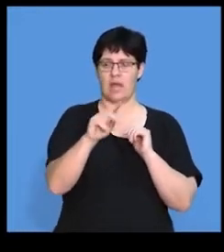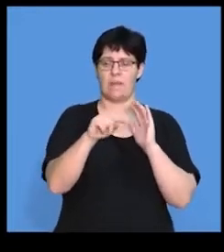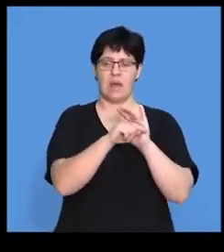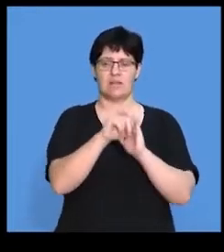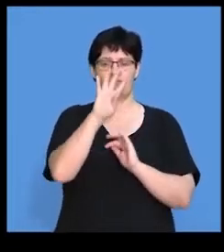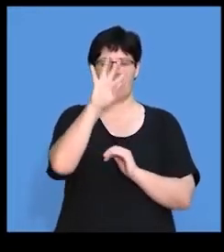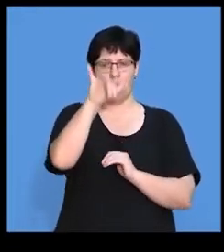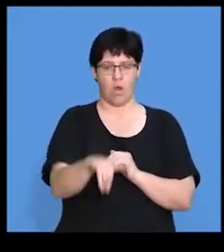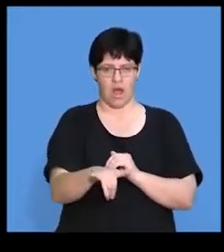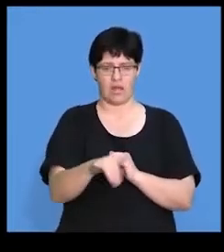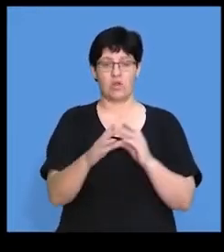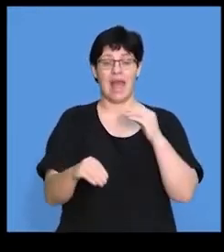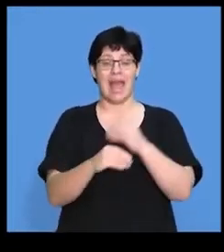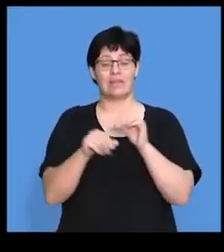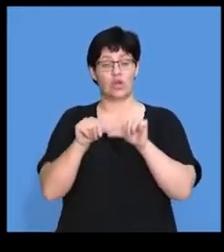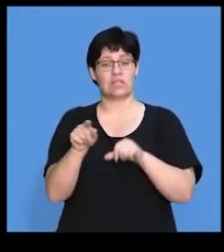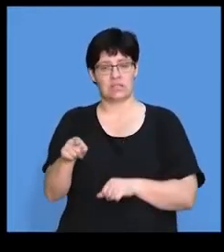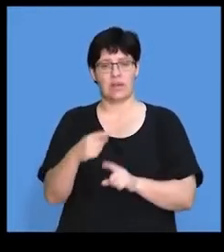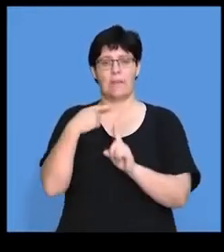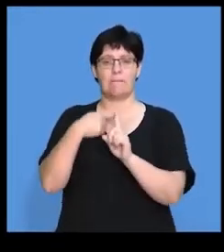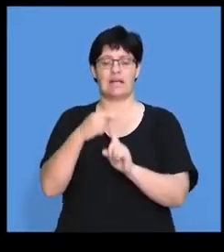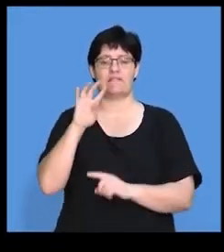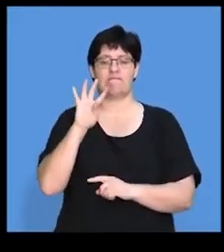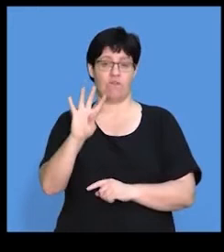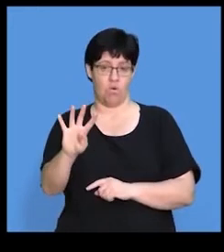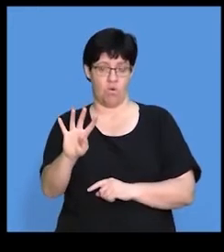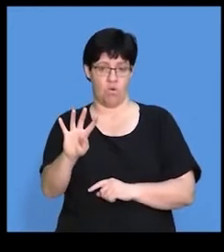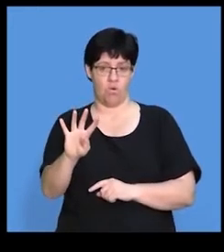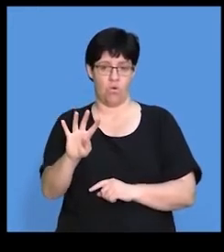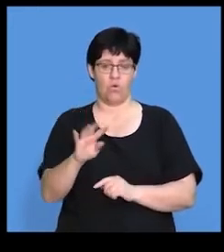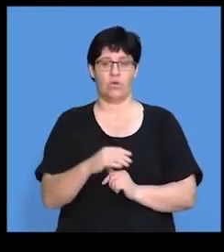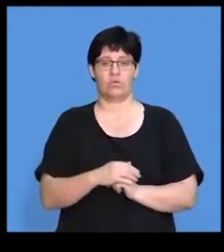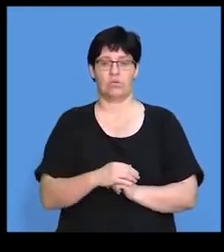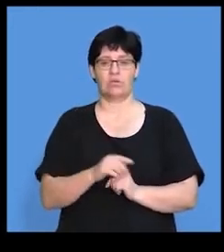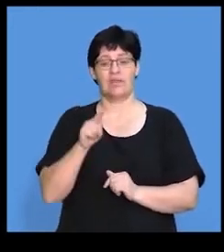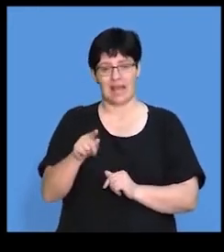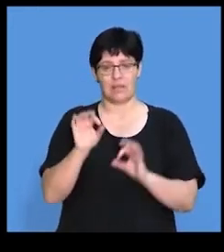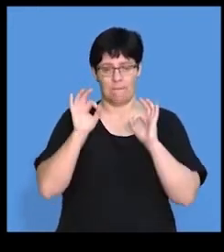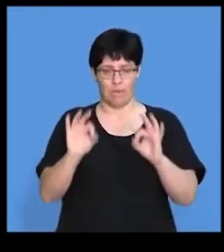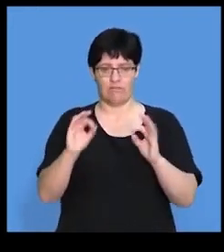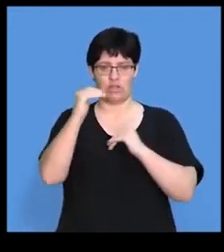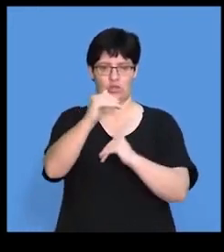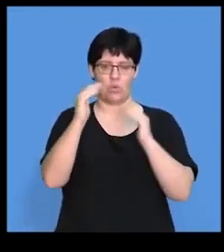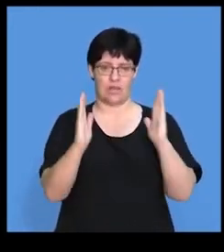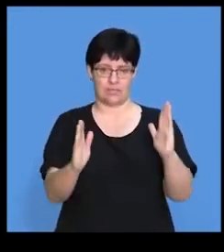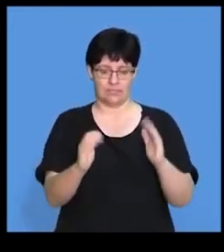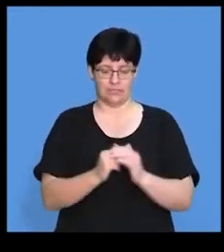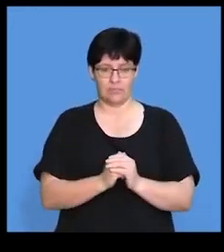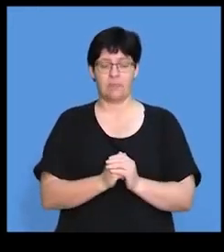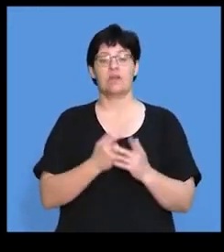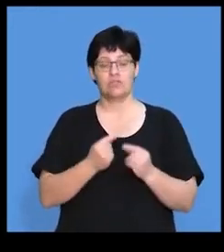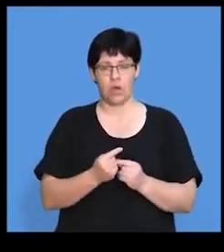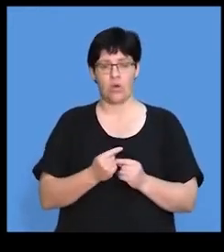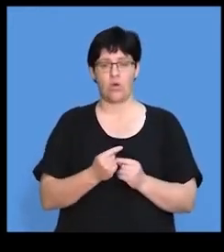those two terms is plus 4. To turn that into a trinomial, that is a perfect square. I'm now going to put all the constants on